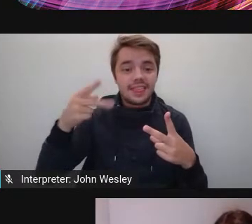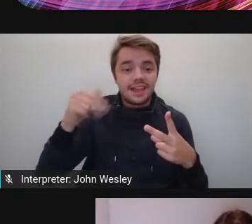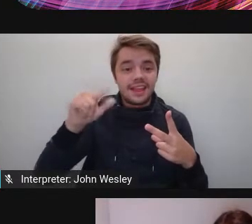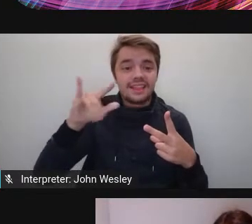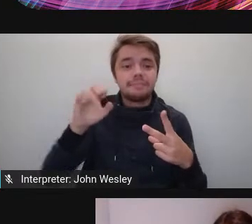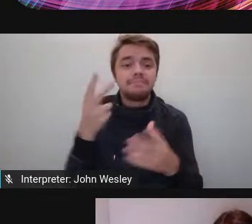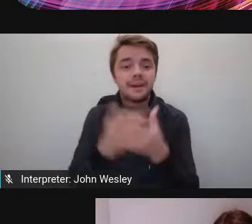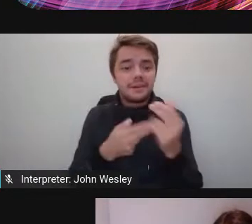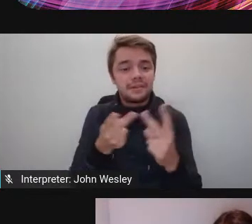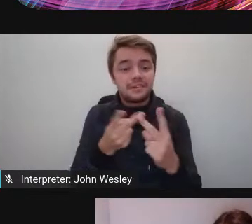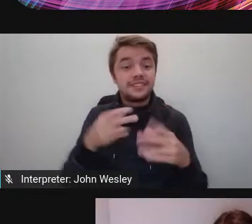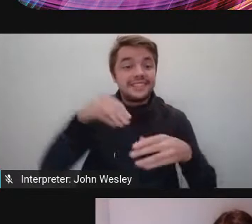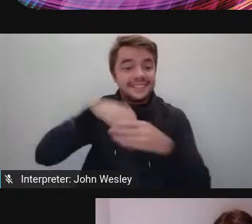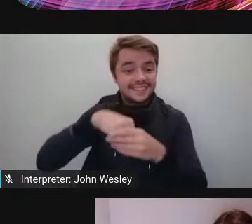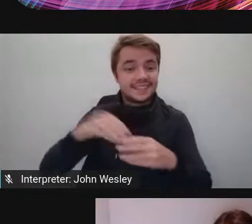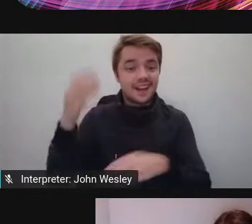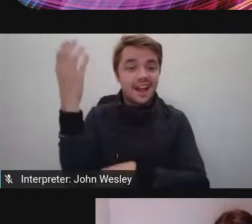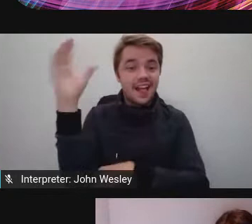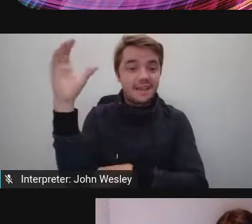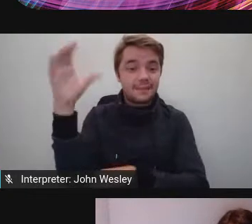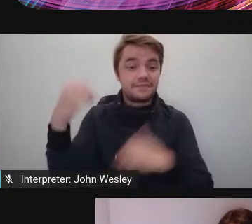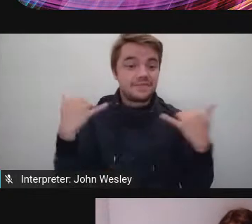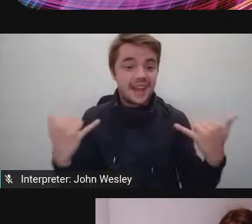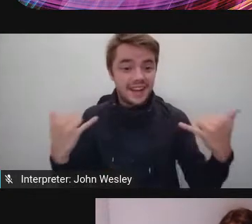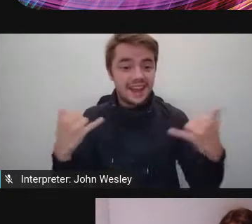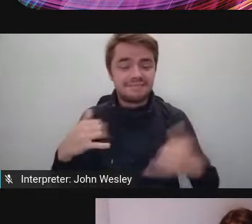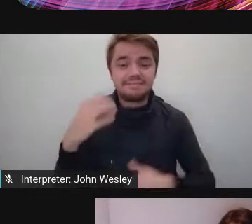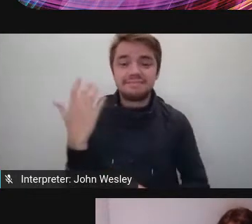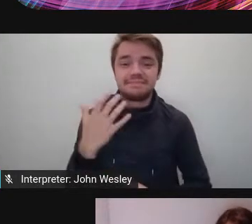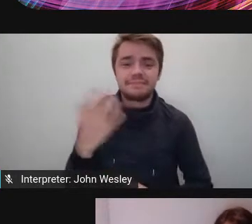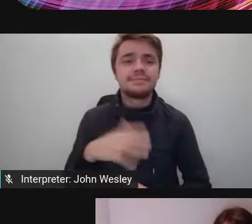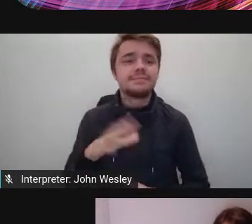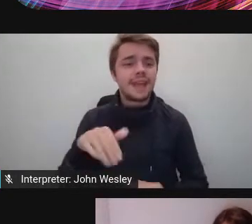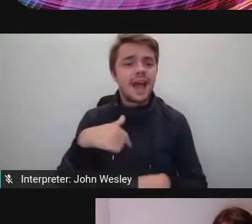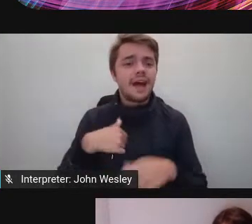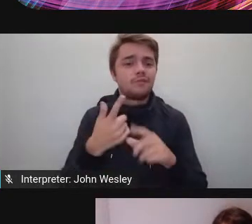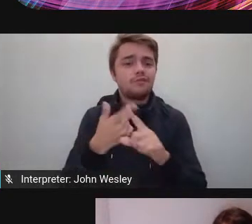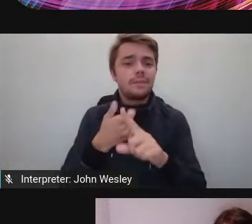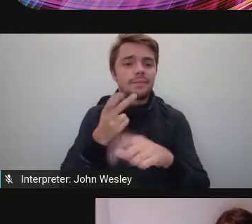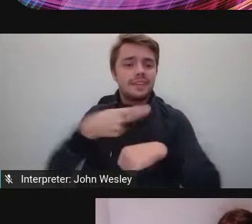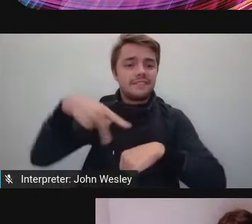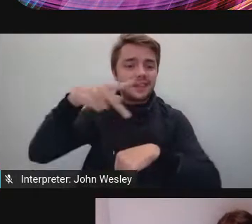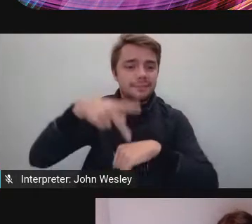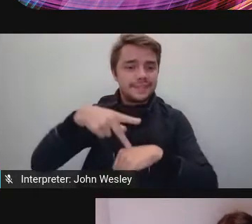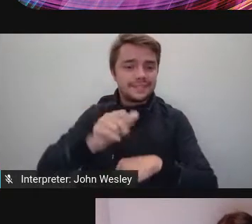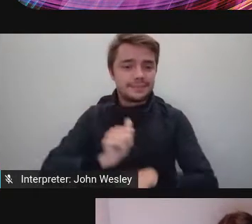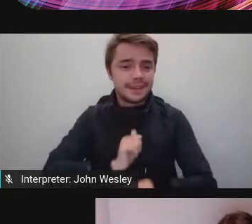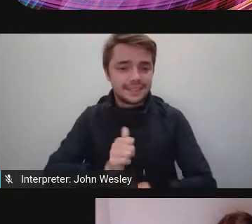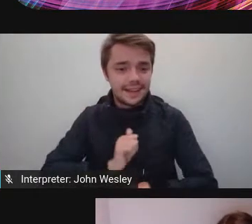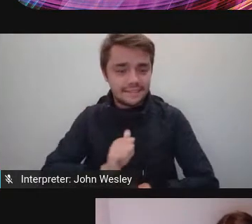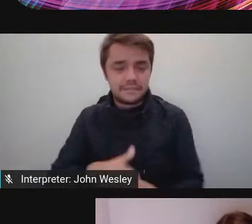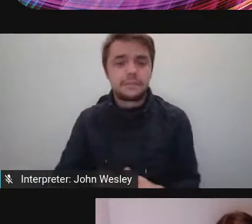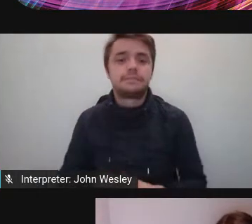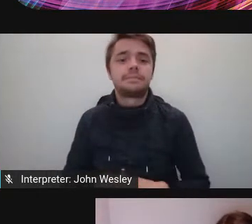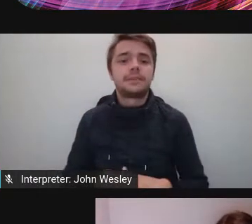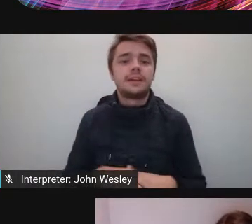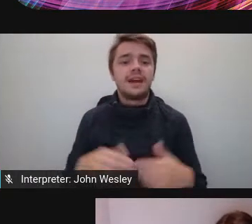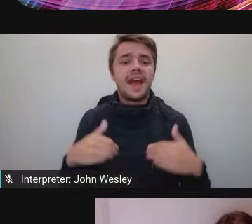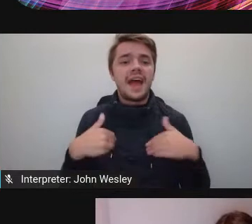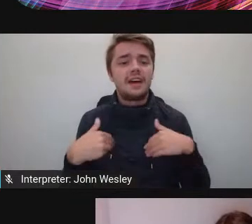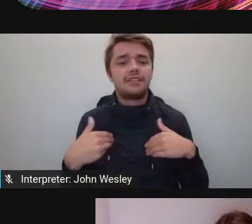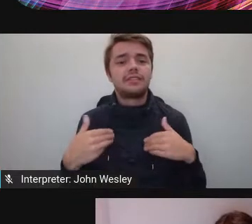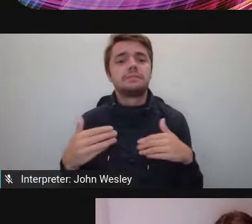Yeah, so welcome, Colombia. I'm from the Philippines, so we have a tight